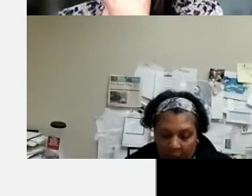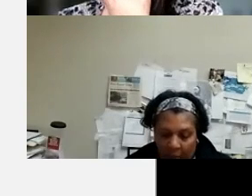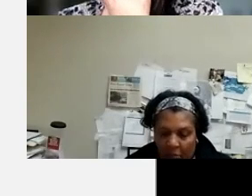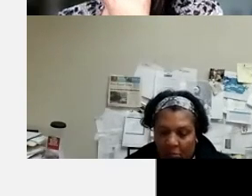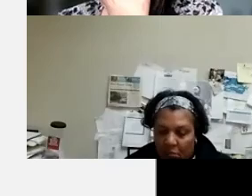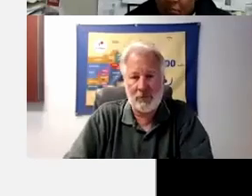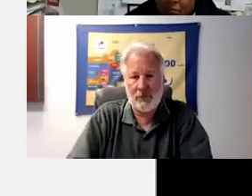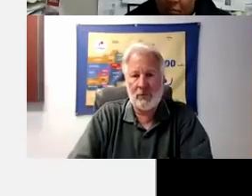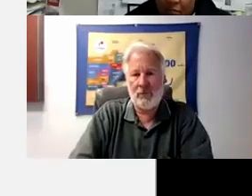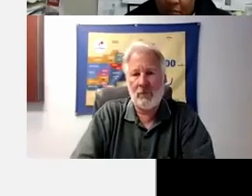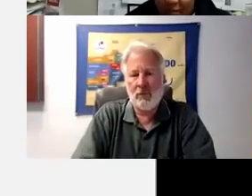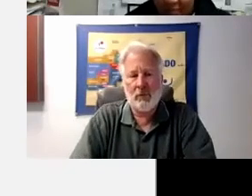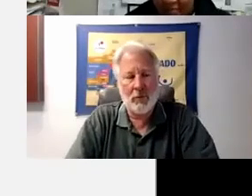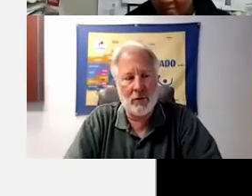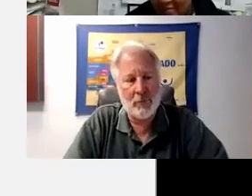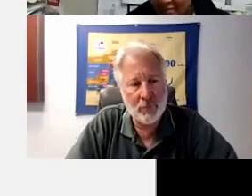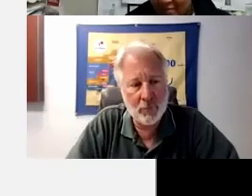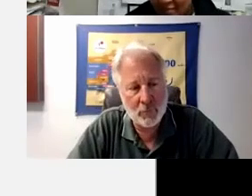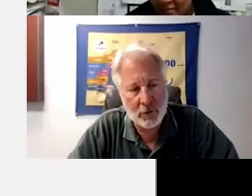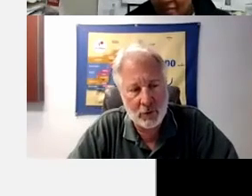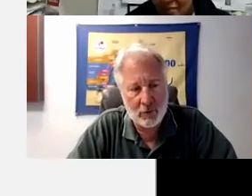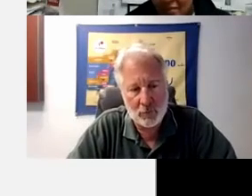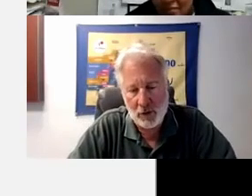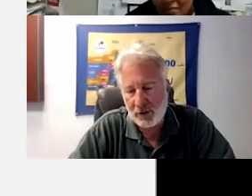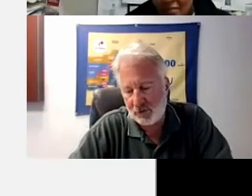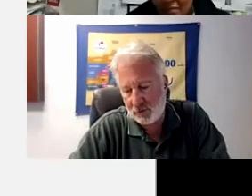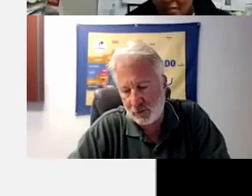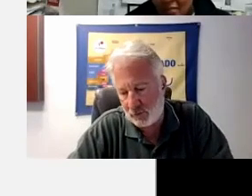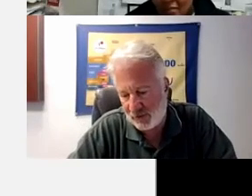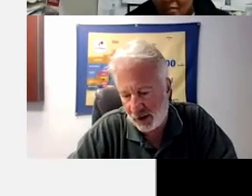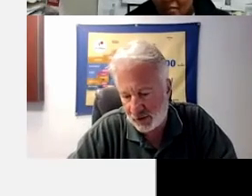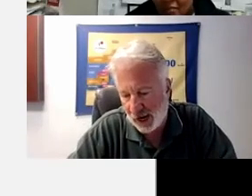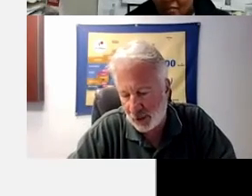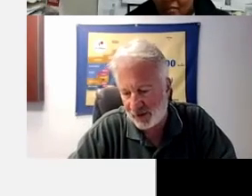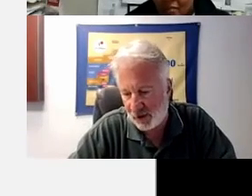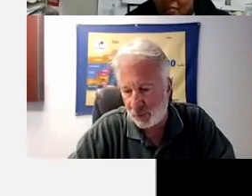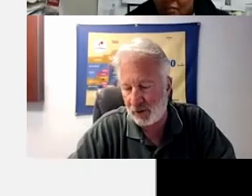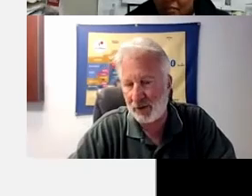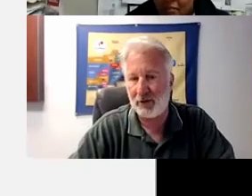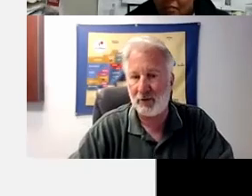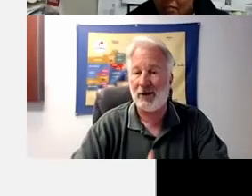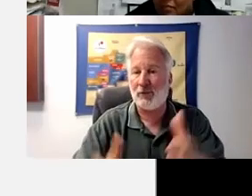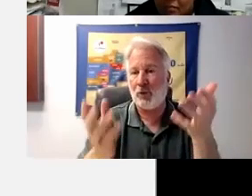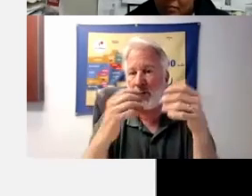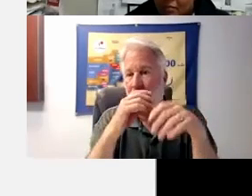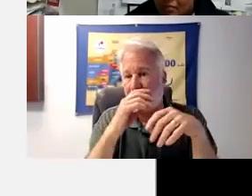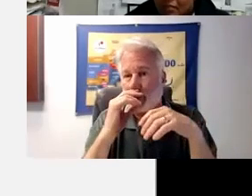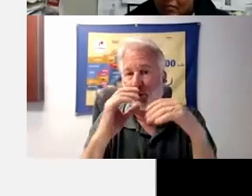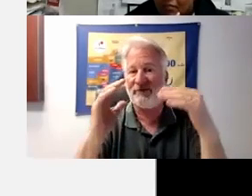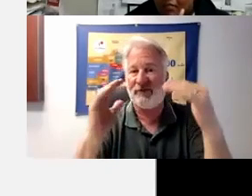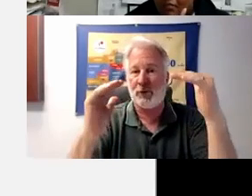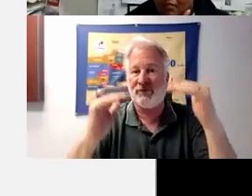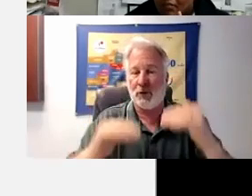to start We know with? how to do, well, we know how to do the document development, and like what we do with